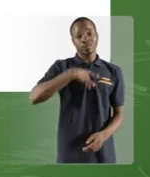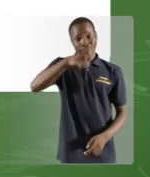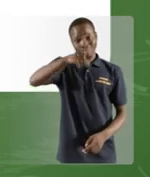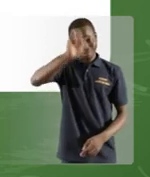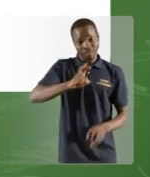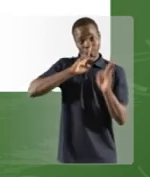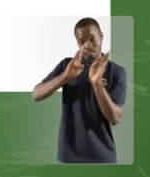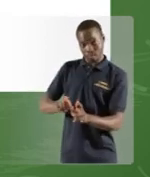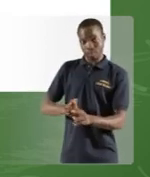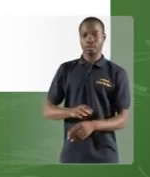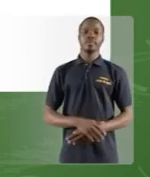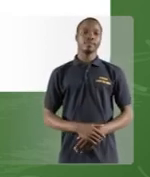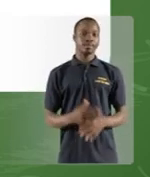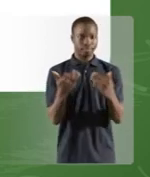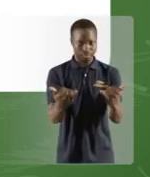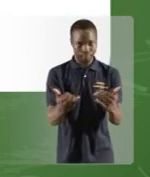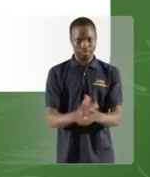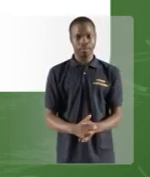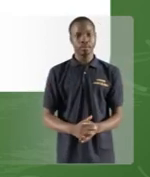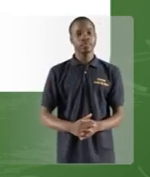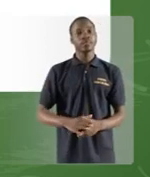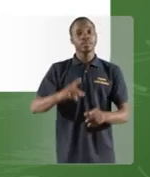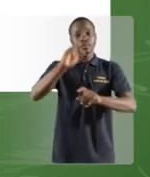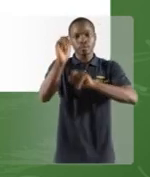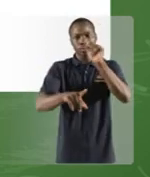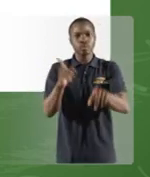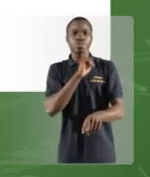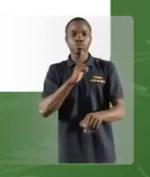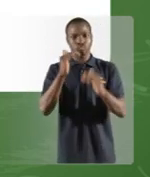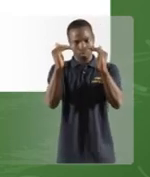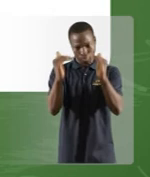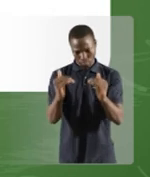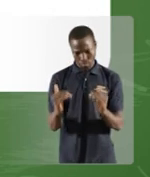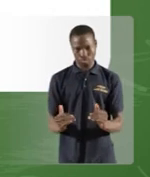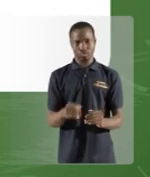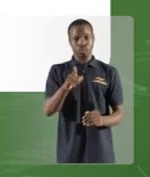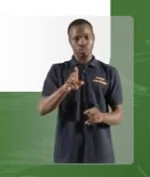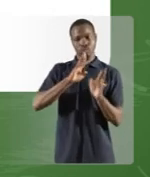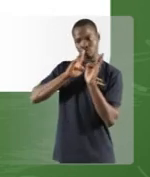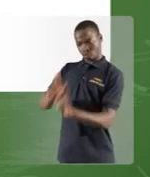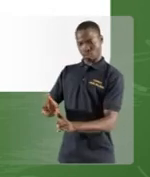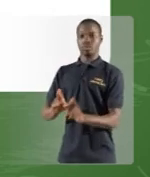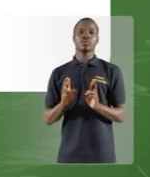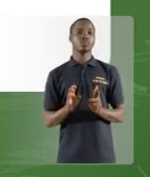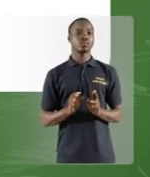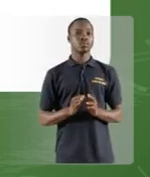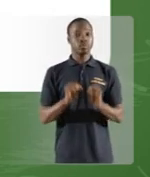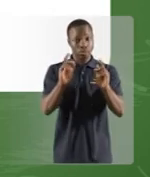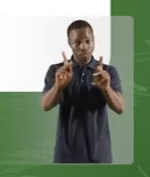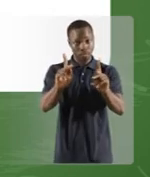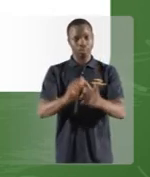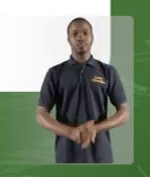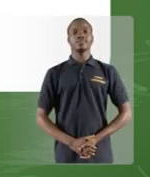during the fashion show. So the questions are listed here. You read them and you answer them.